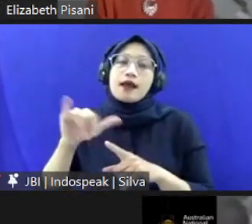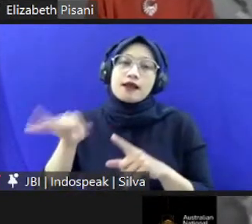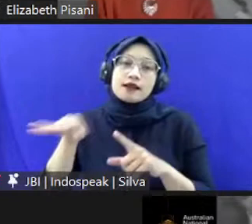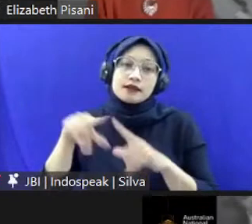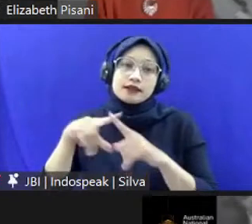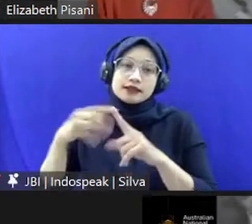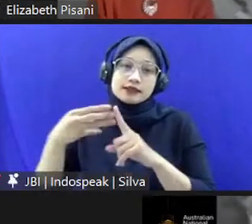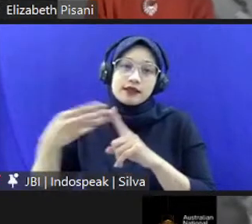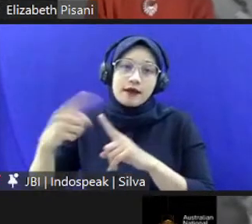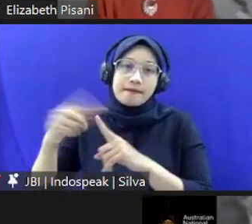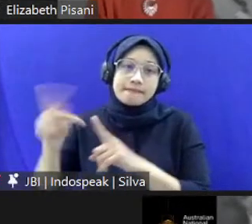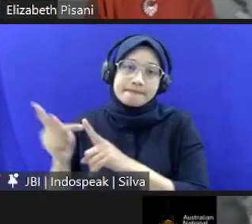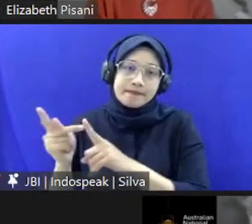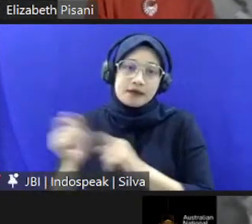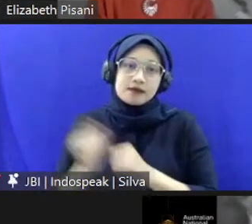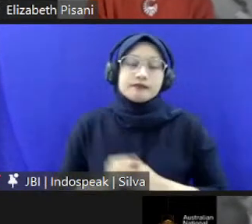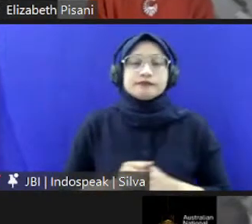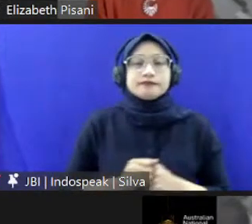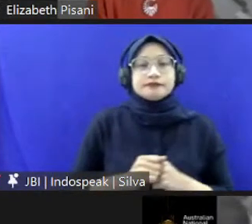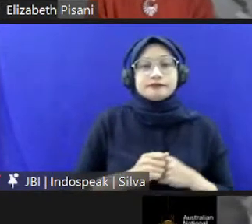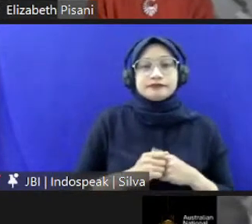from Ross McLeod.